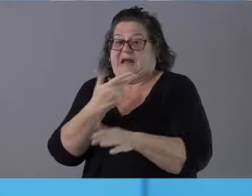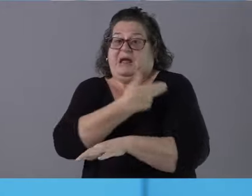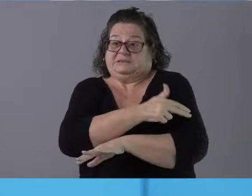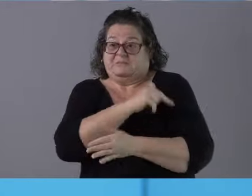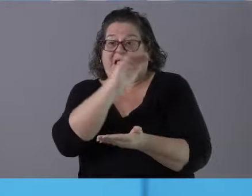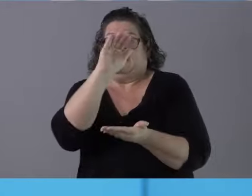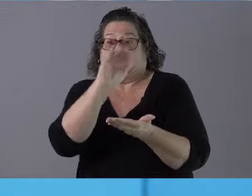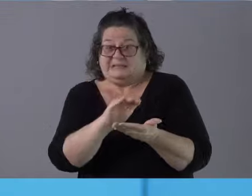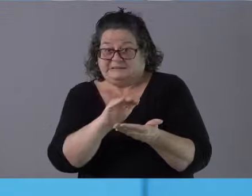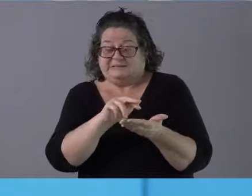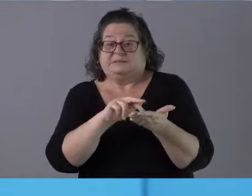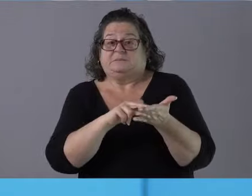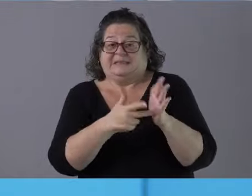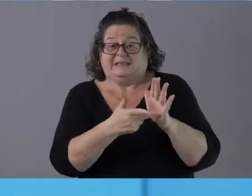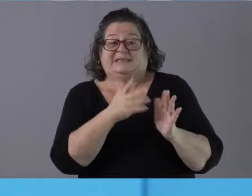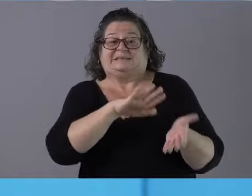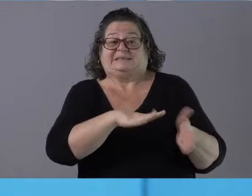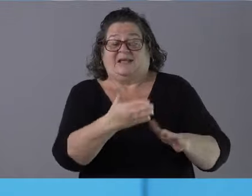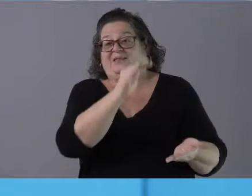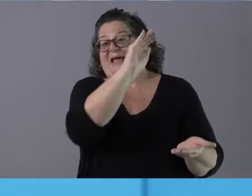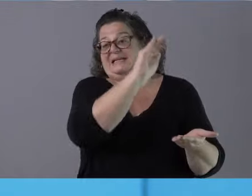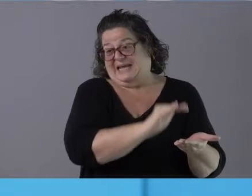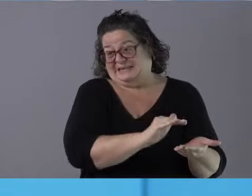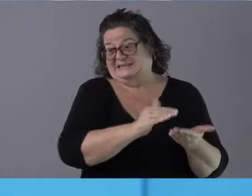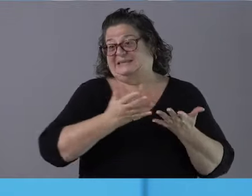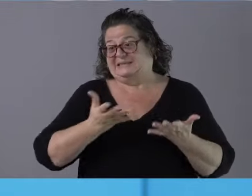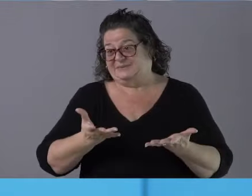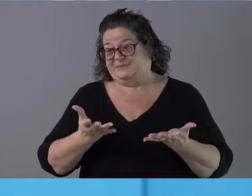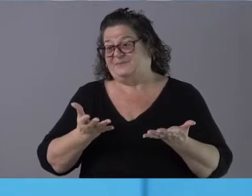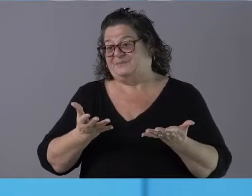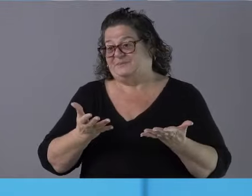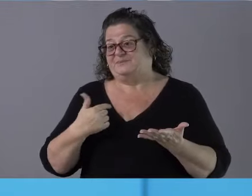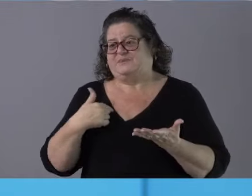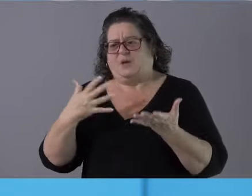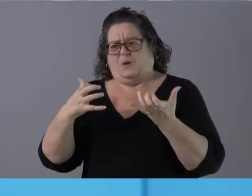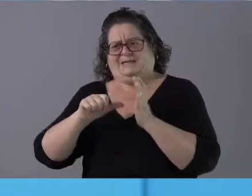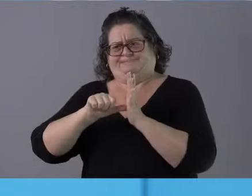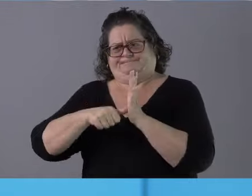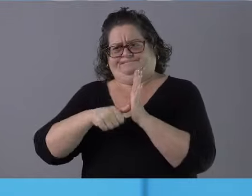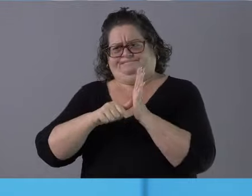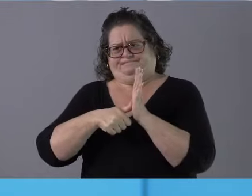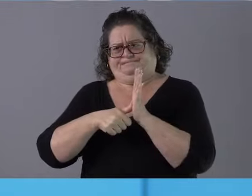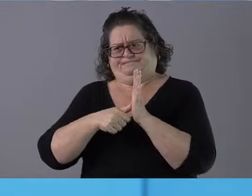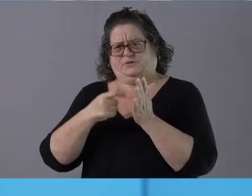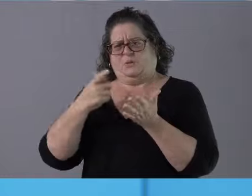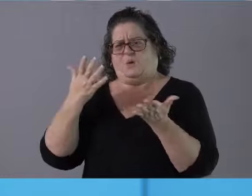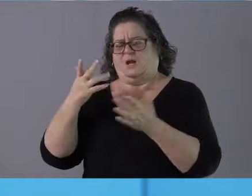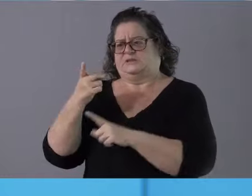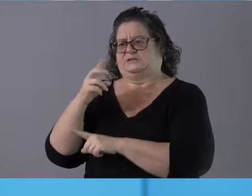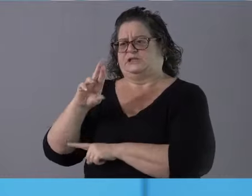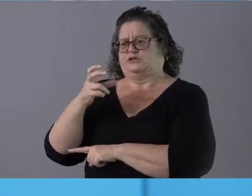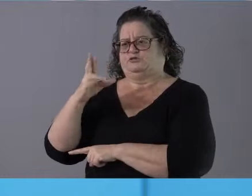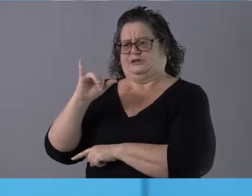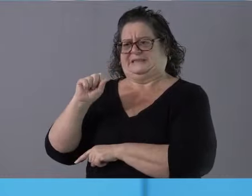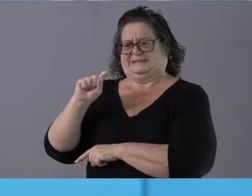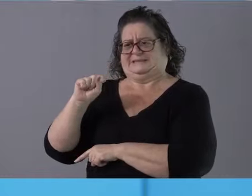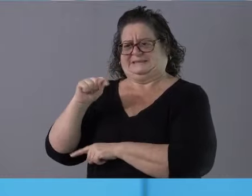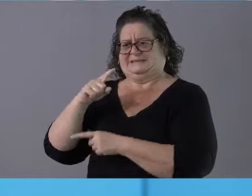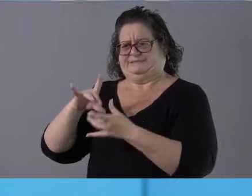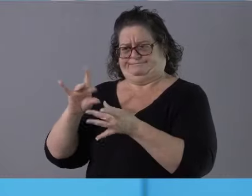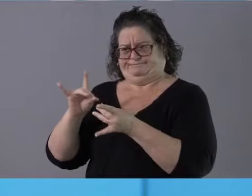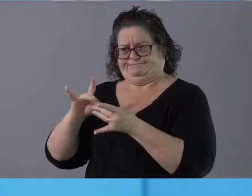what happens during flu season. And she also mentioned something that I think is lost from much of this discussion because our focus